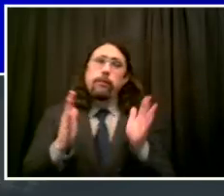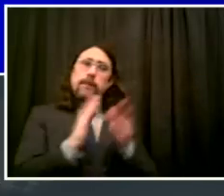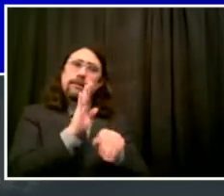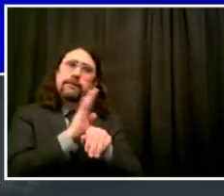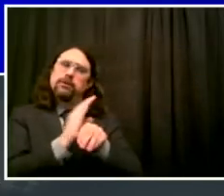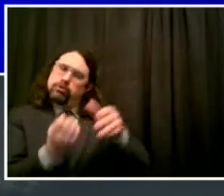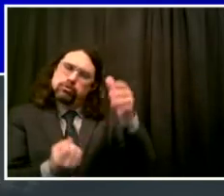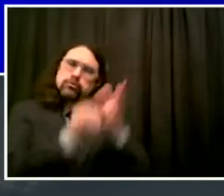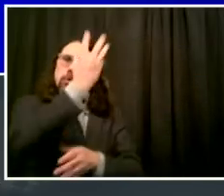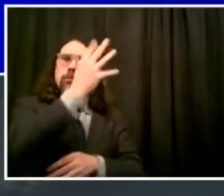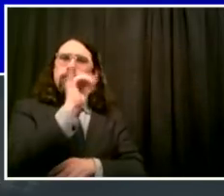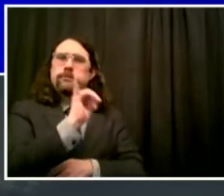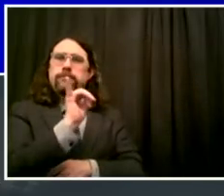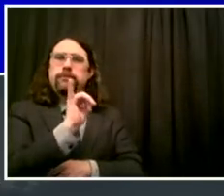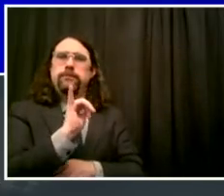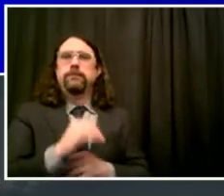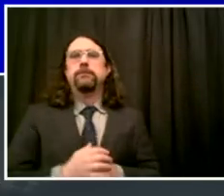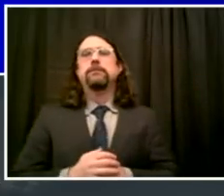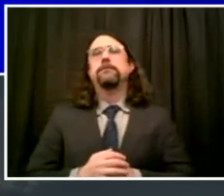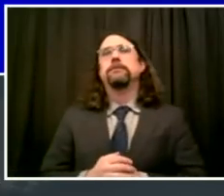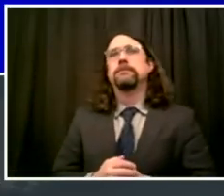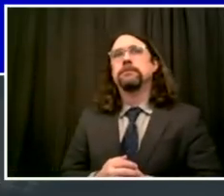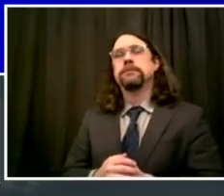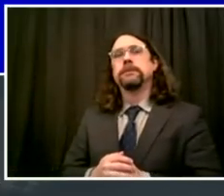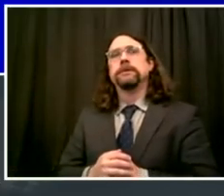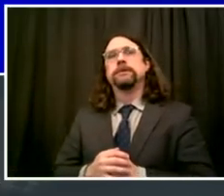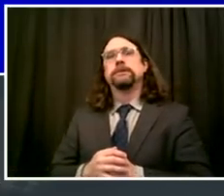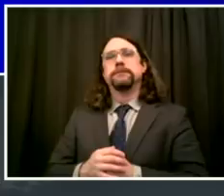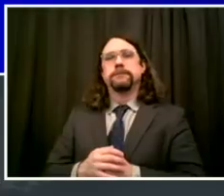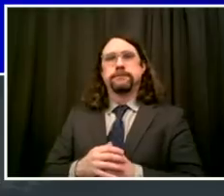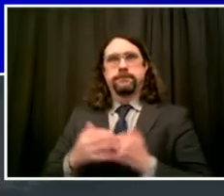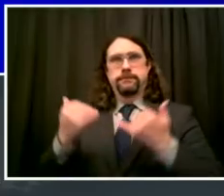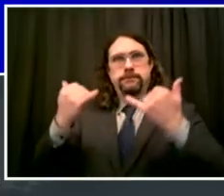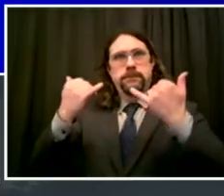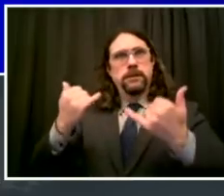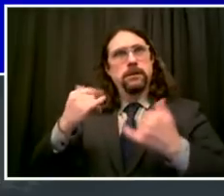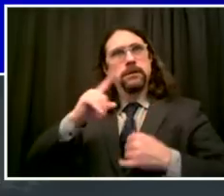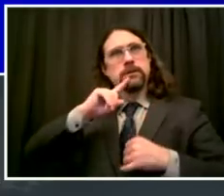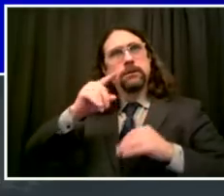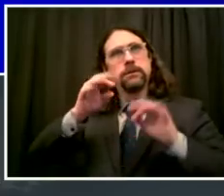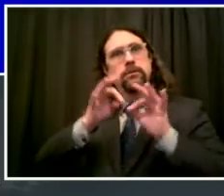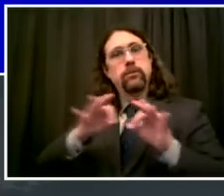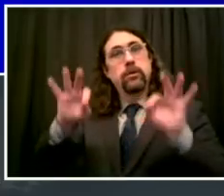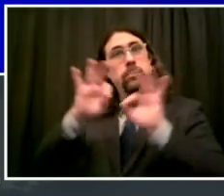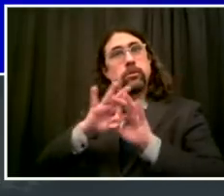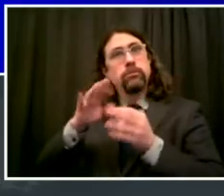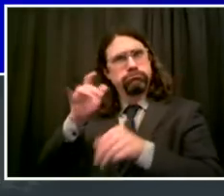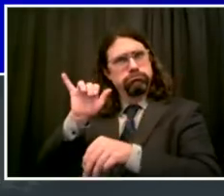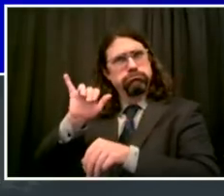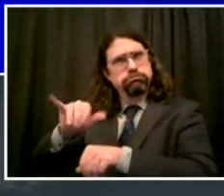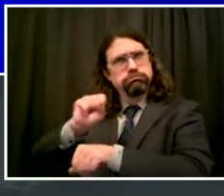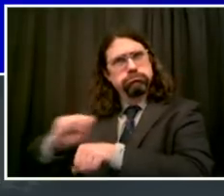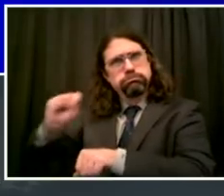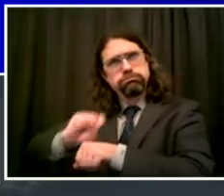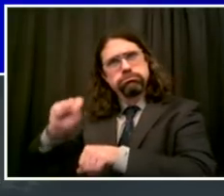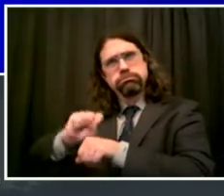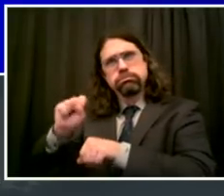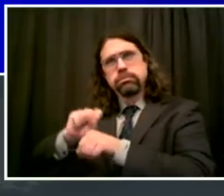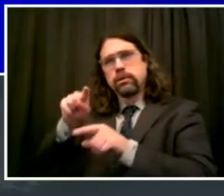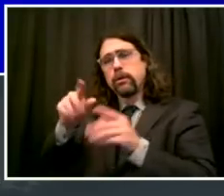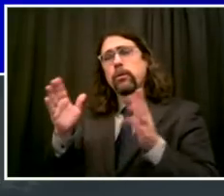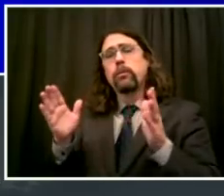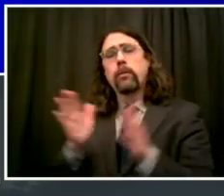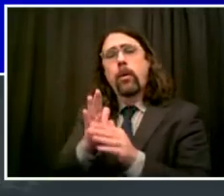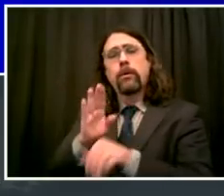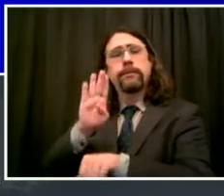and given the important work that's happening, the everyday work of small business services, we needed a new leader to come in to